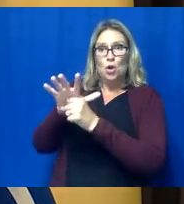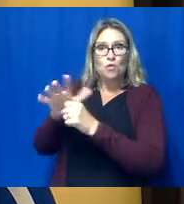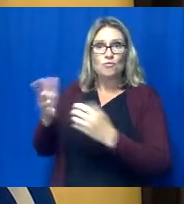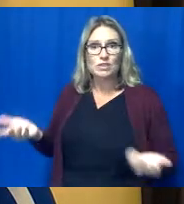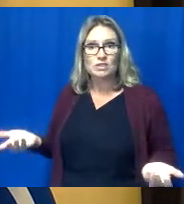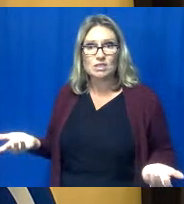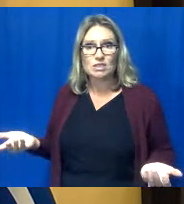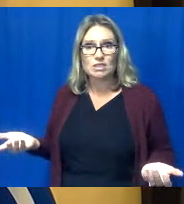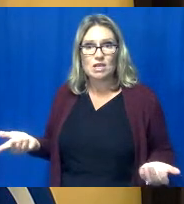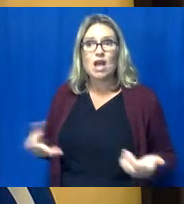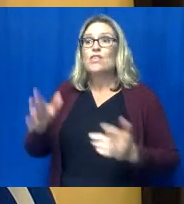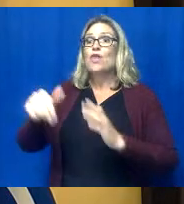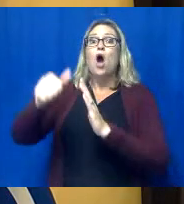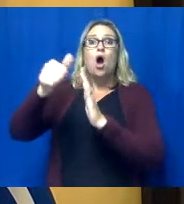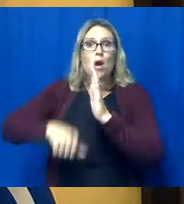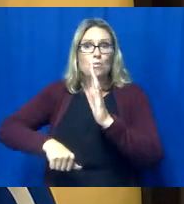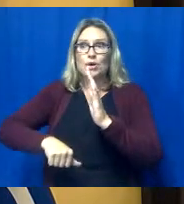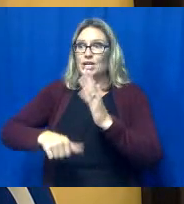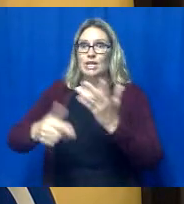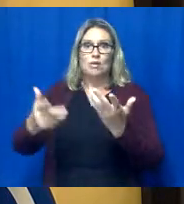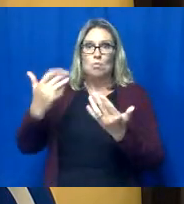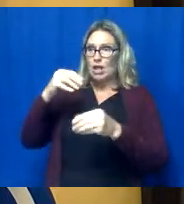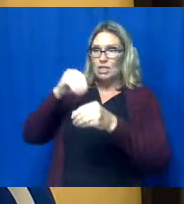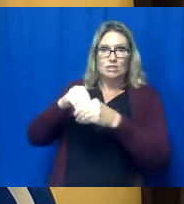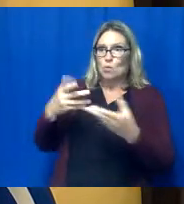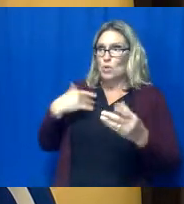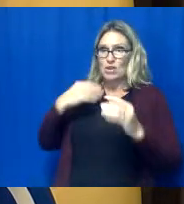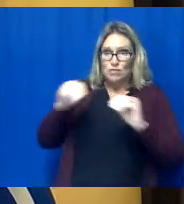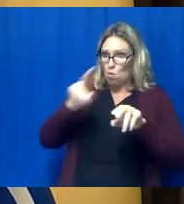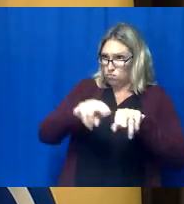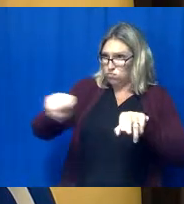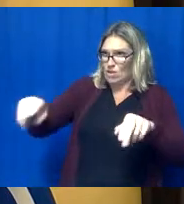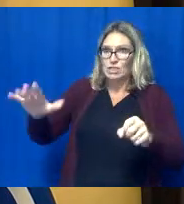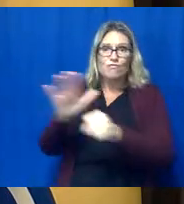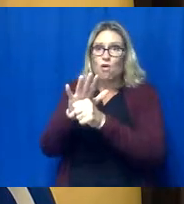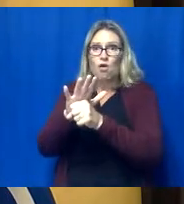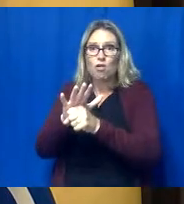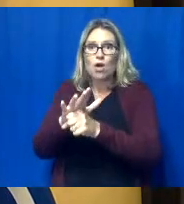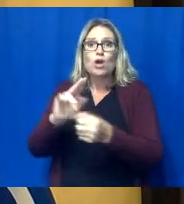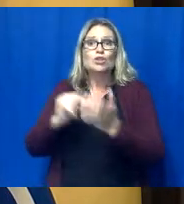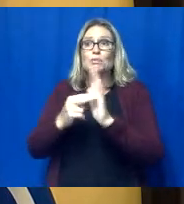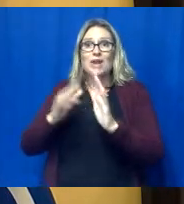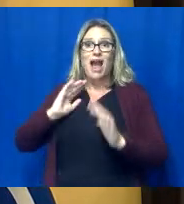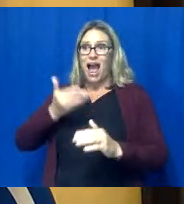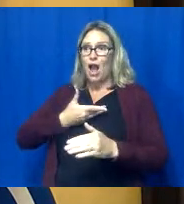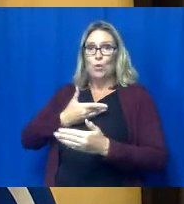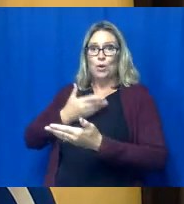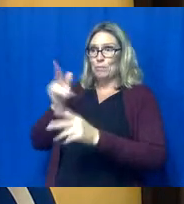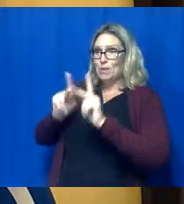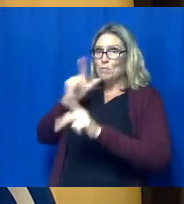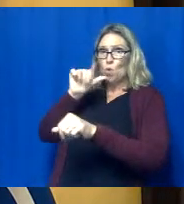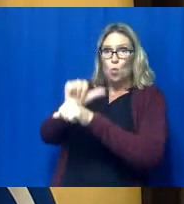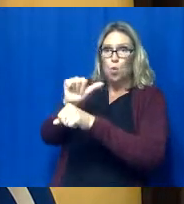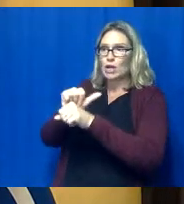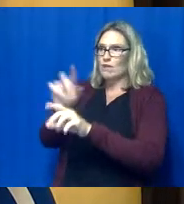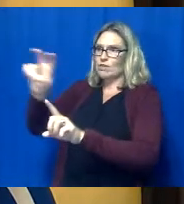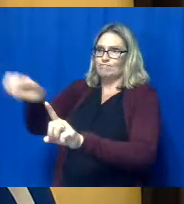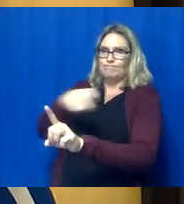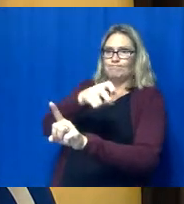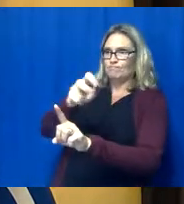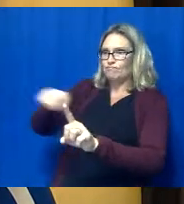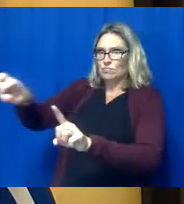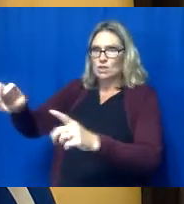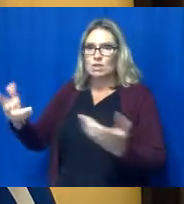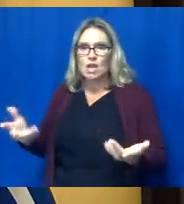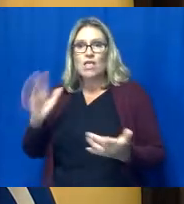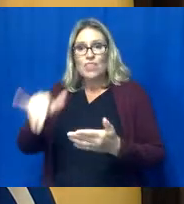operating theaters, and the emergency departments. We have no choice but to reappoint our resources so that there's a real impact on mothers that